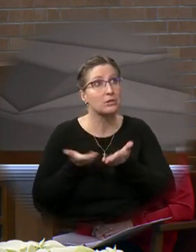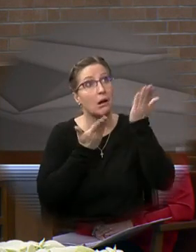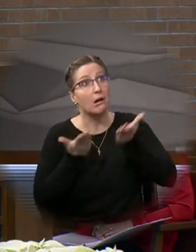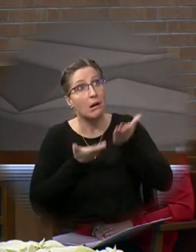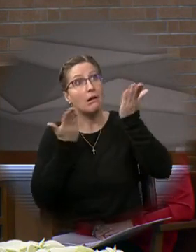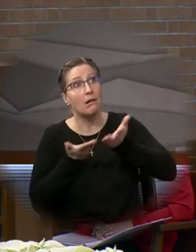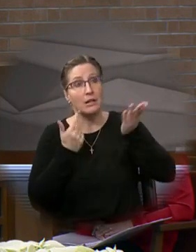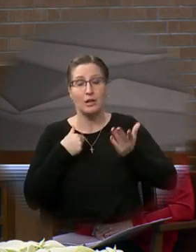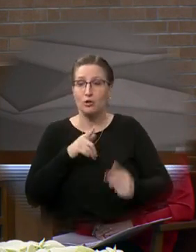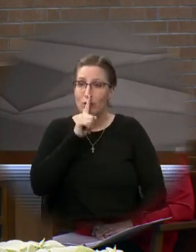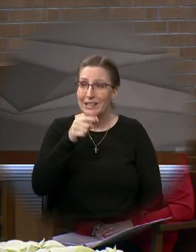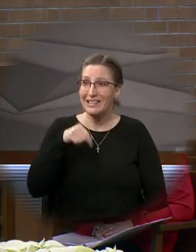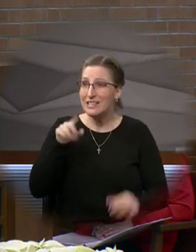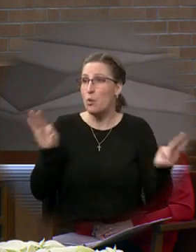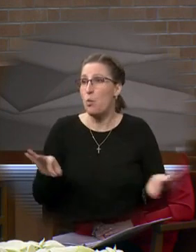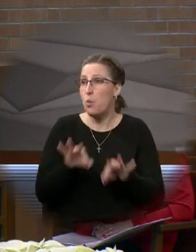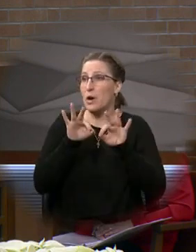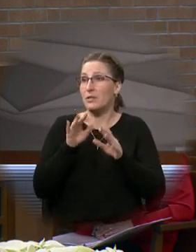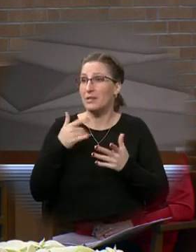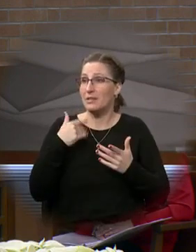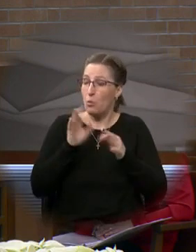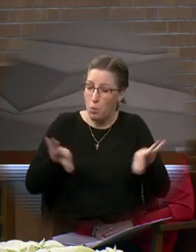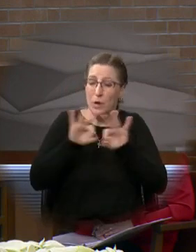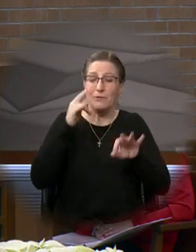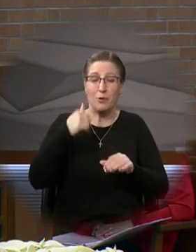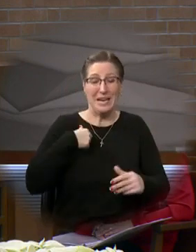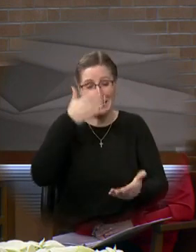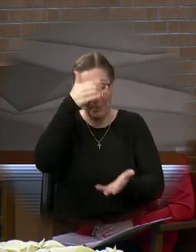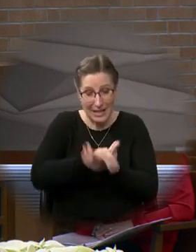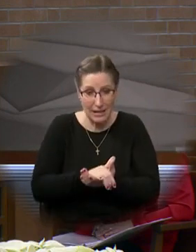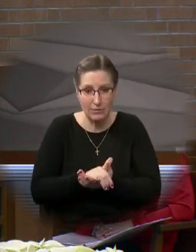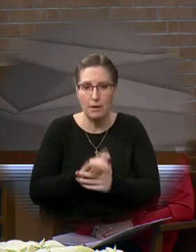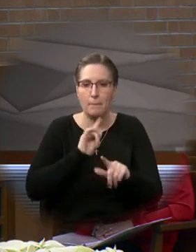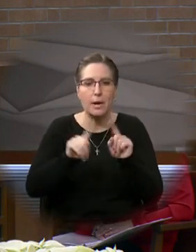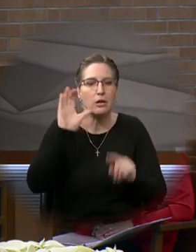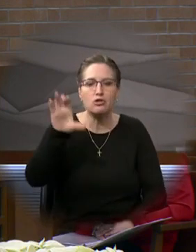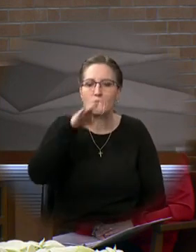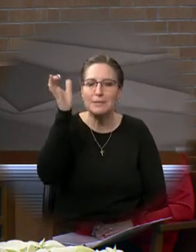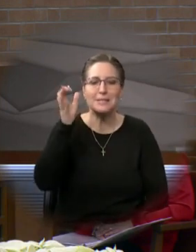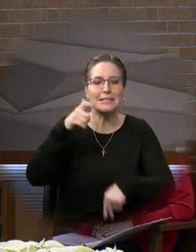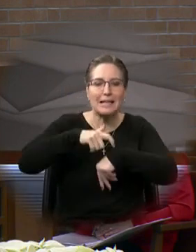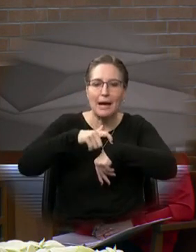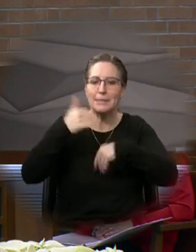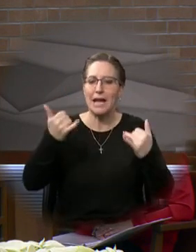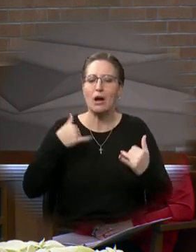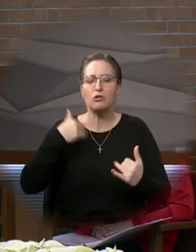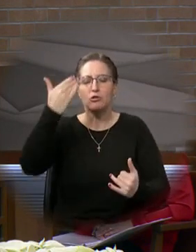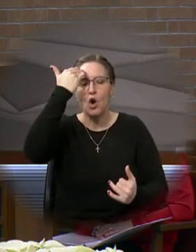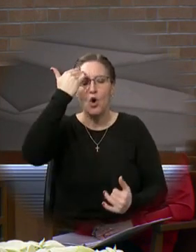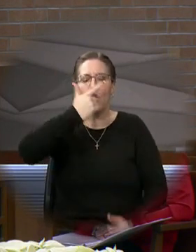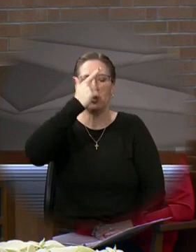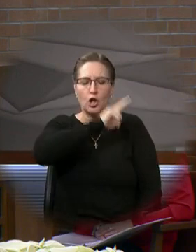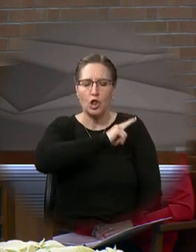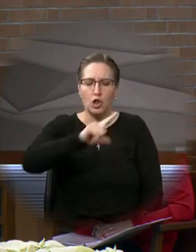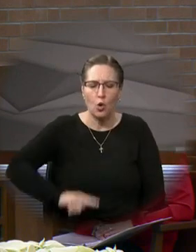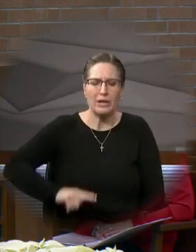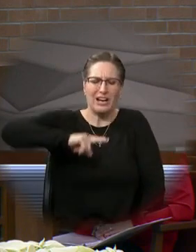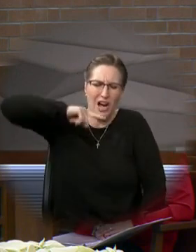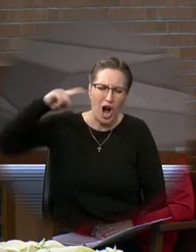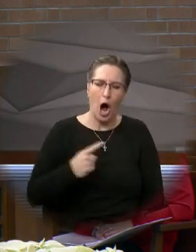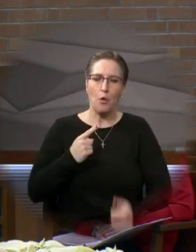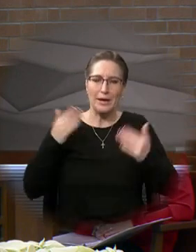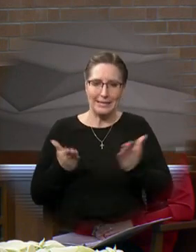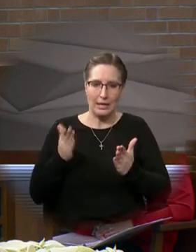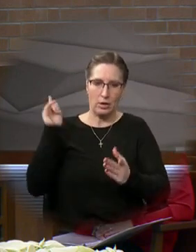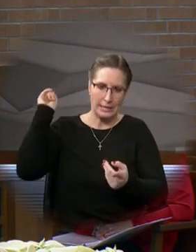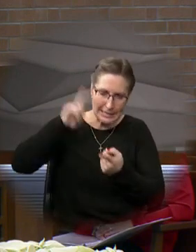believe really worth it? Christmas renews our hearts to know that the Lord is always with us, indeed, until